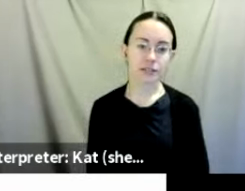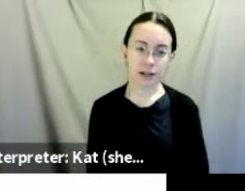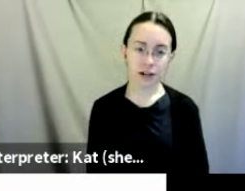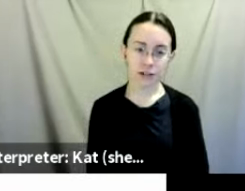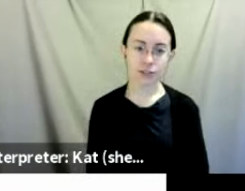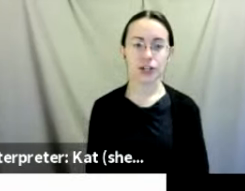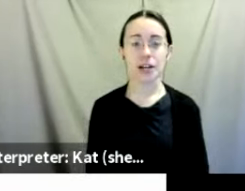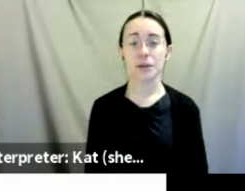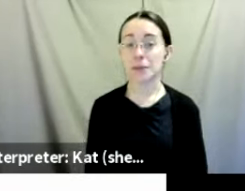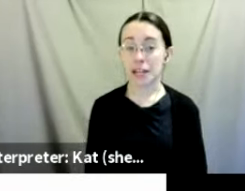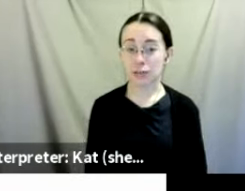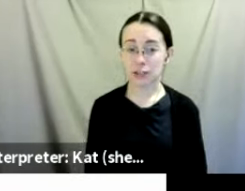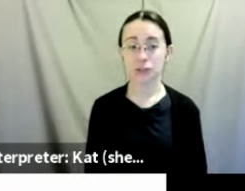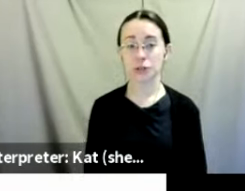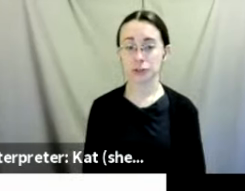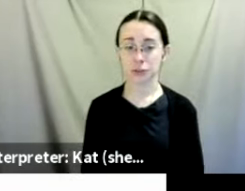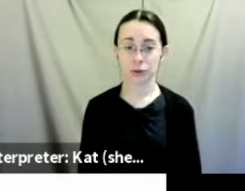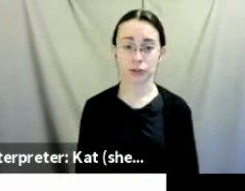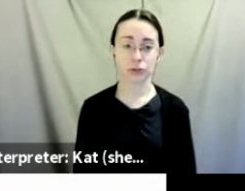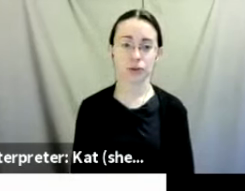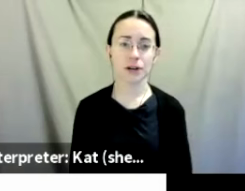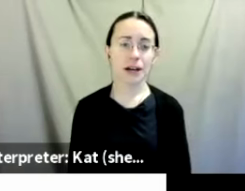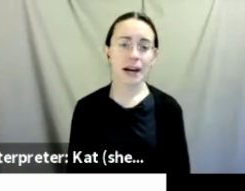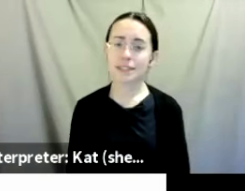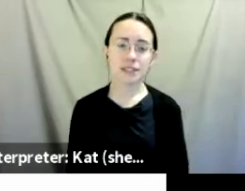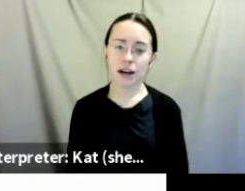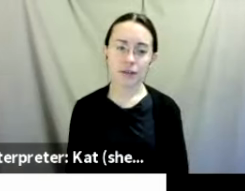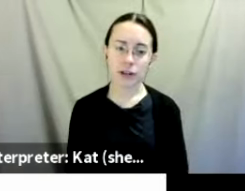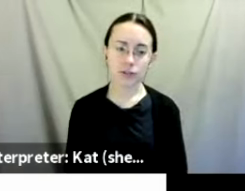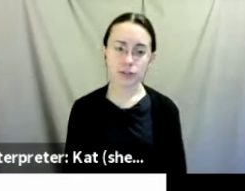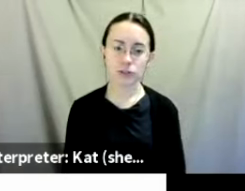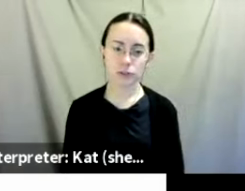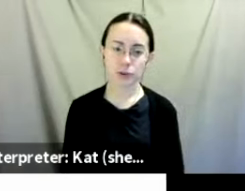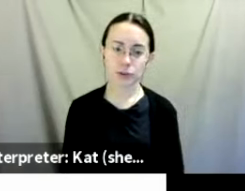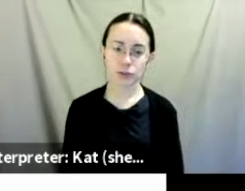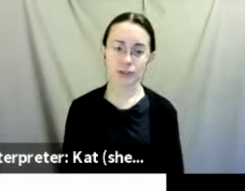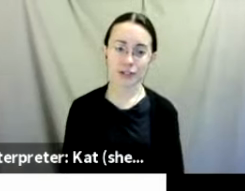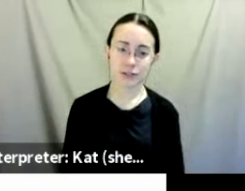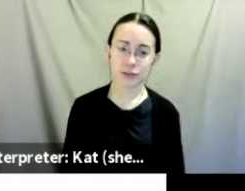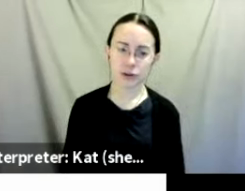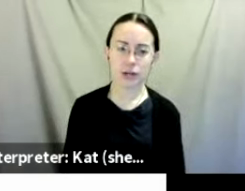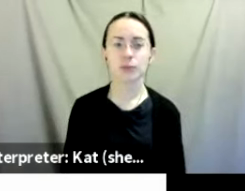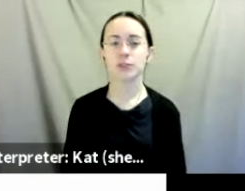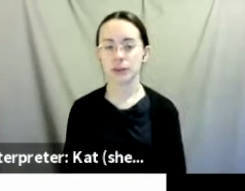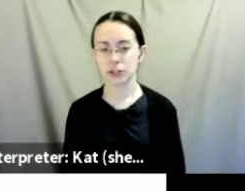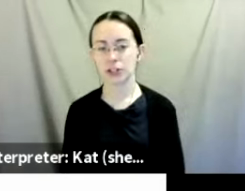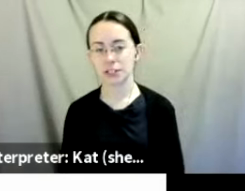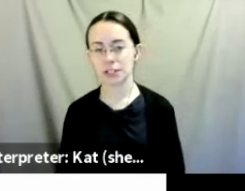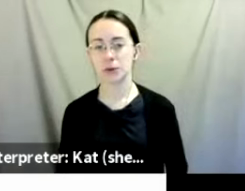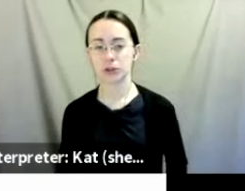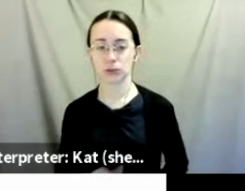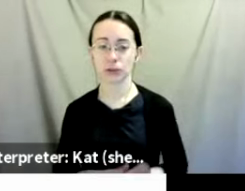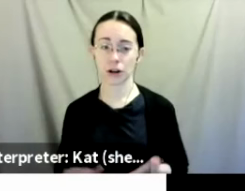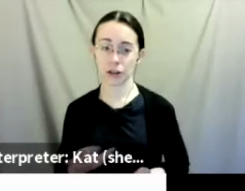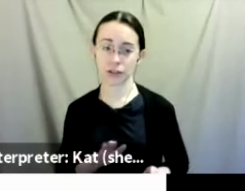later, I got to college. I met many friends who were using birth control. I did not have a lot of friends who took birth control in high school, and most of them started